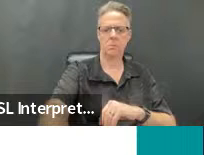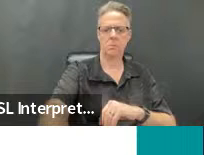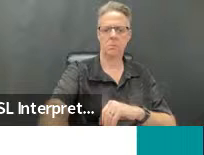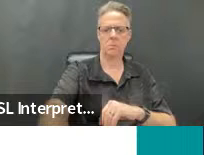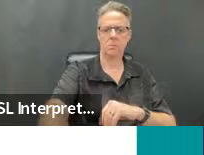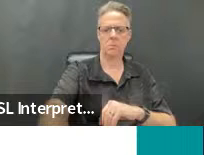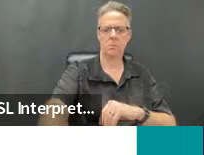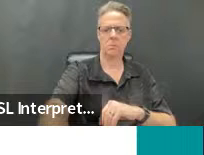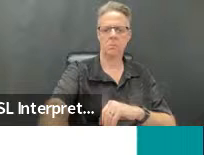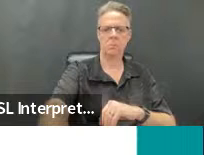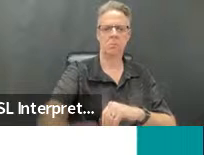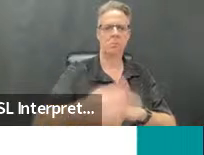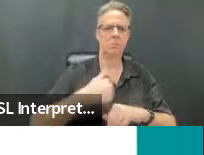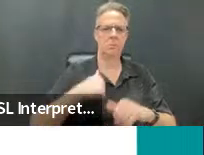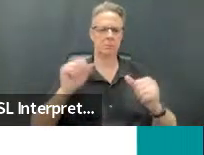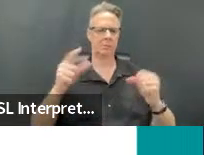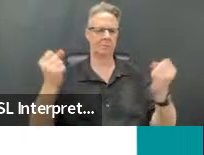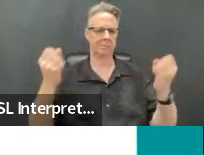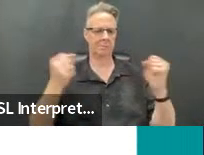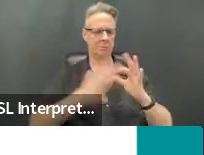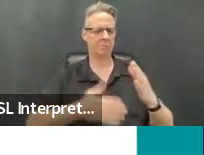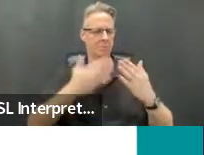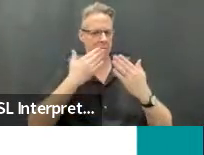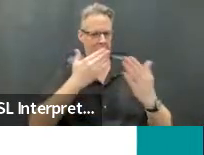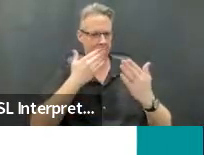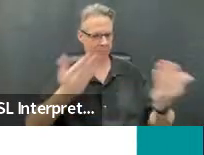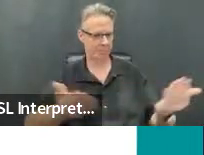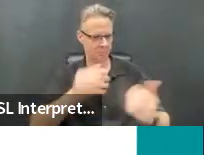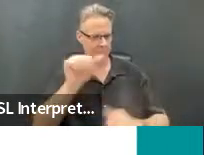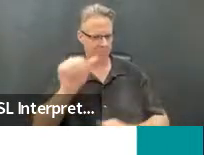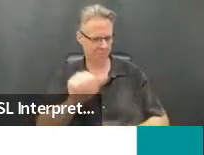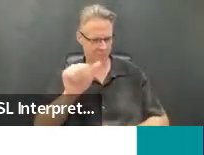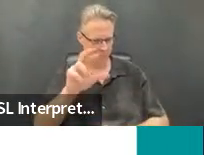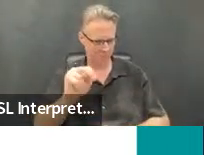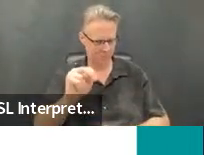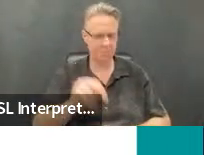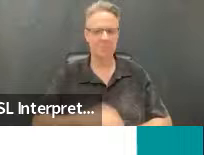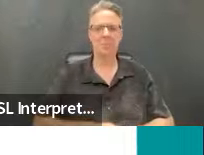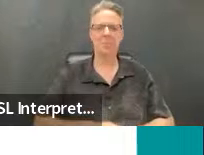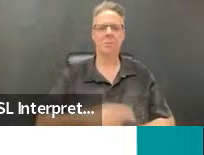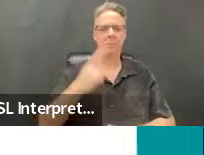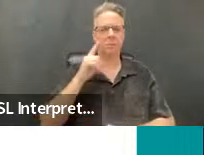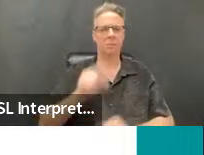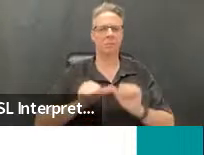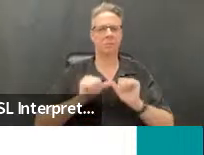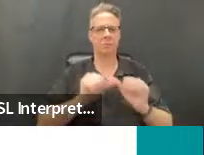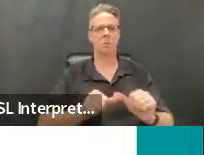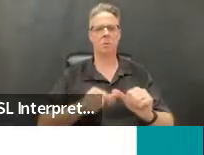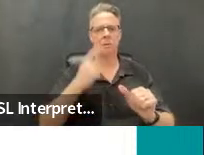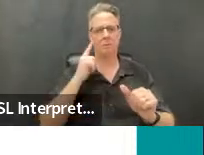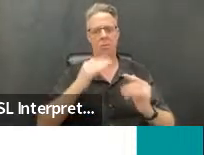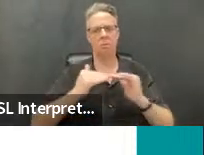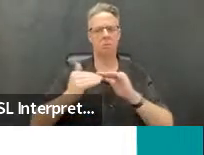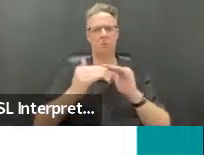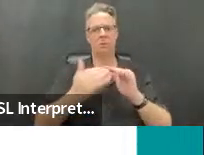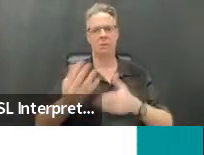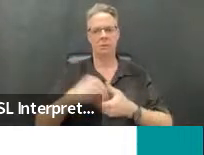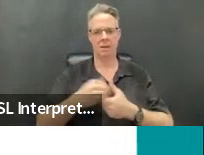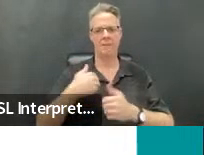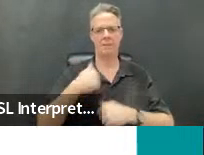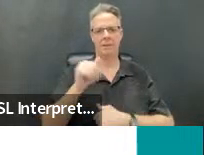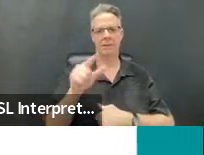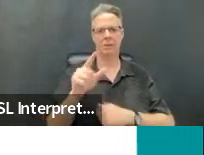Again, we have ASL interpretation. Thank you for being here today, Aaron. In the effort to continue to center equity, there is an